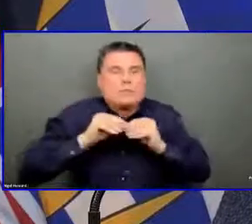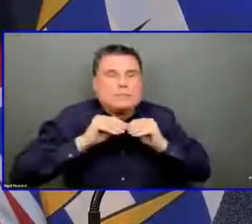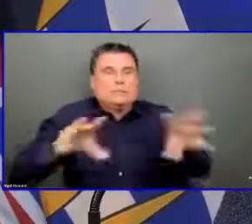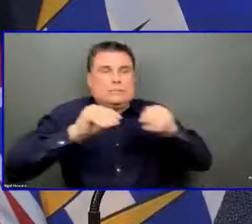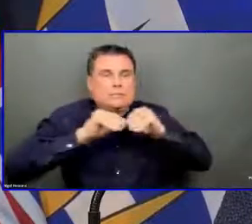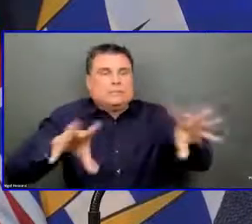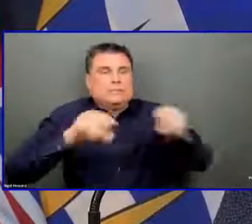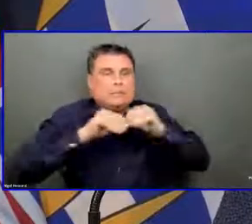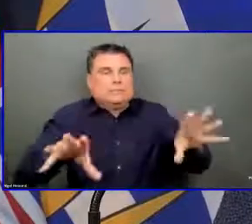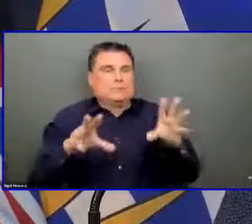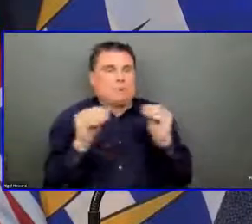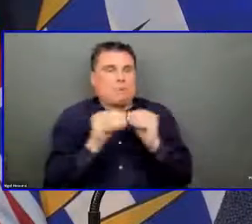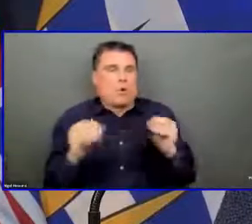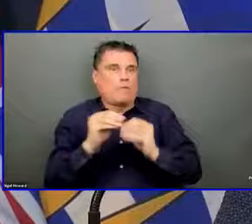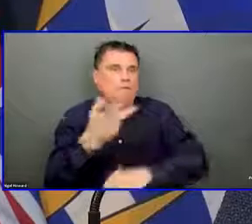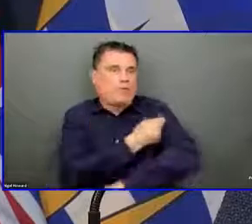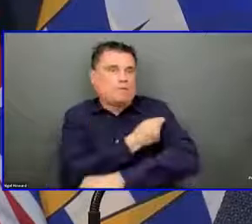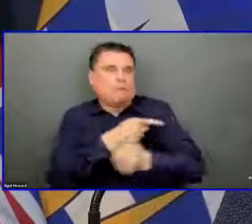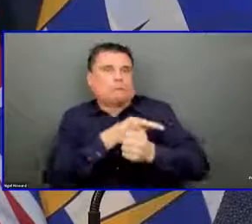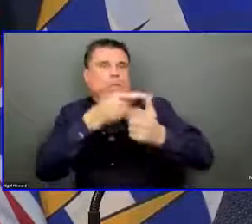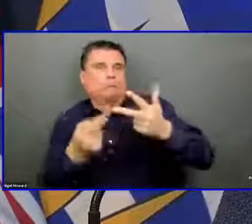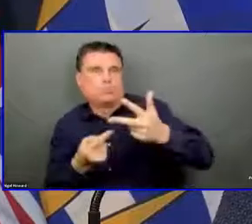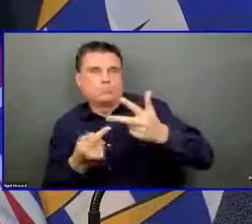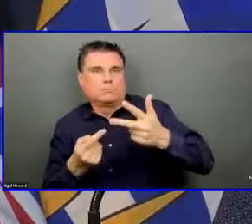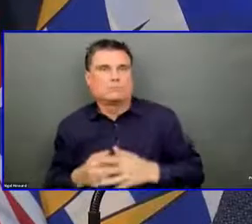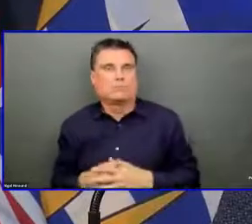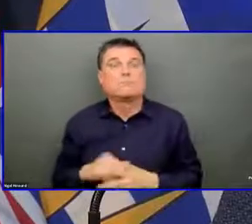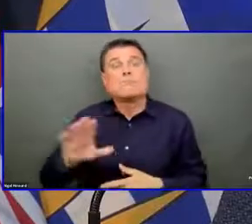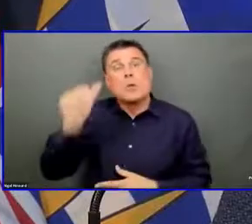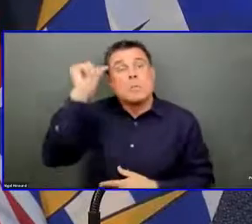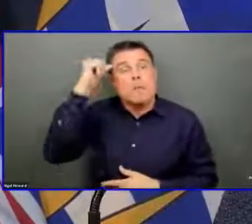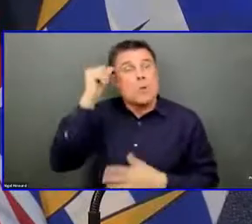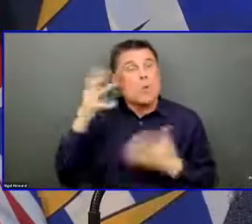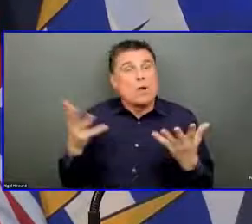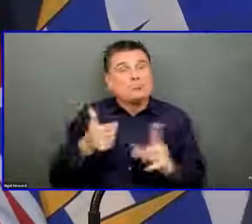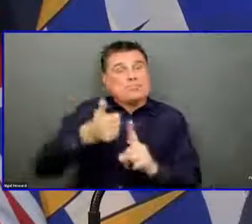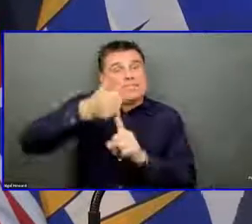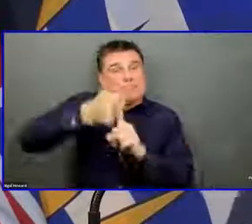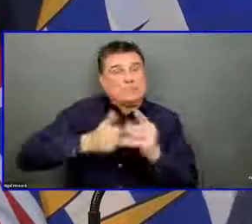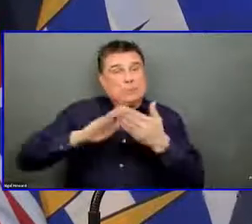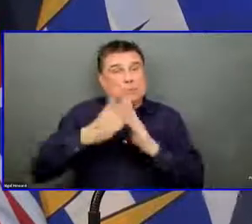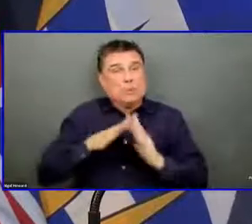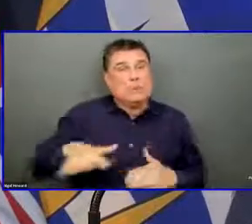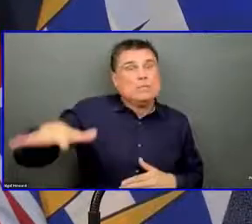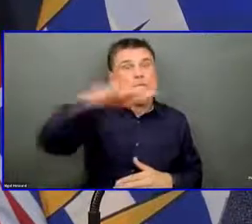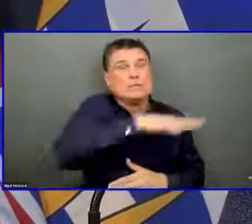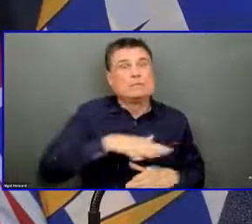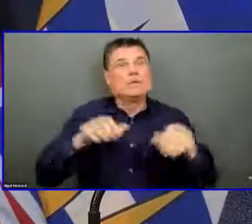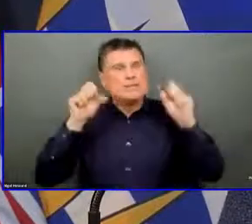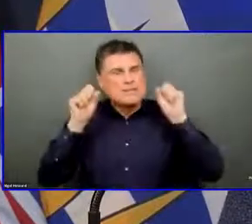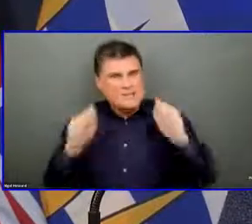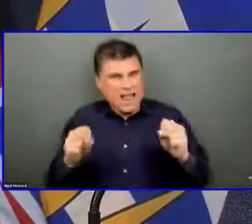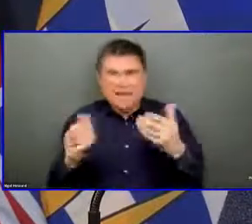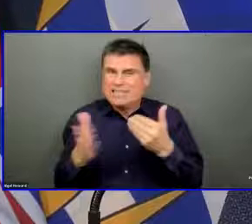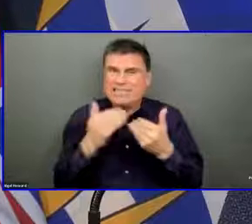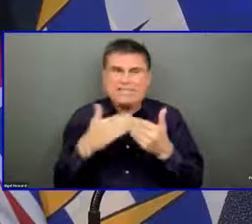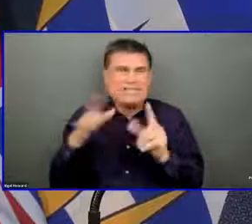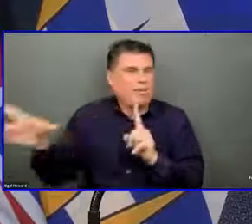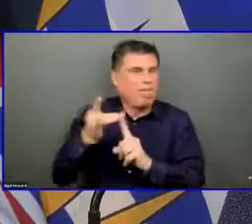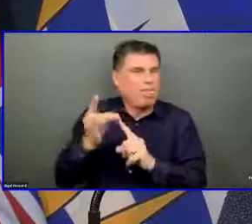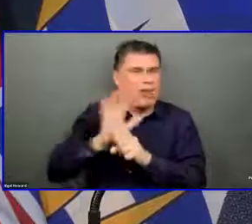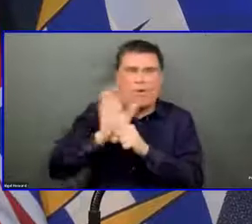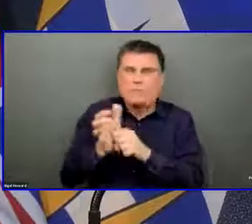No community is immune to the virus or the impacts that have come with it. And the pandemic is still very much with